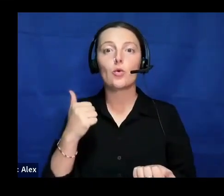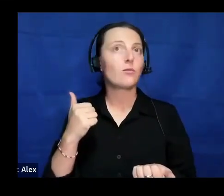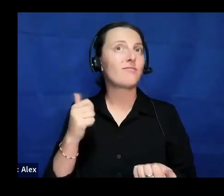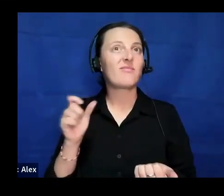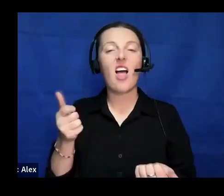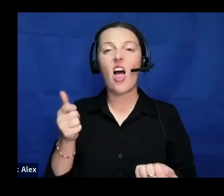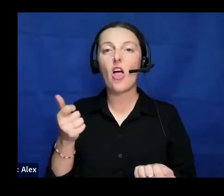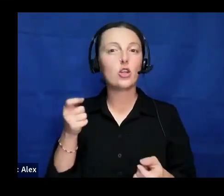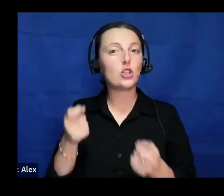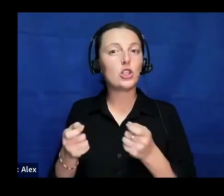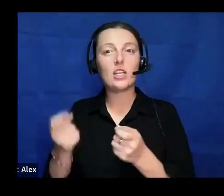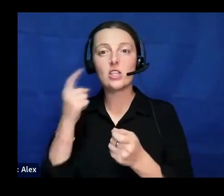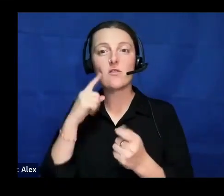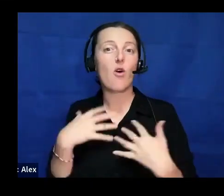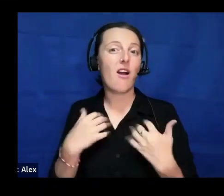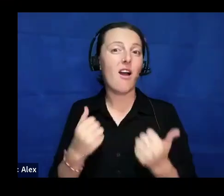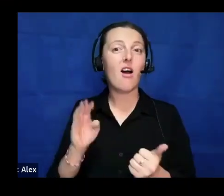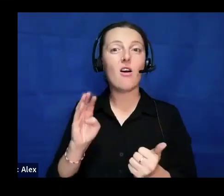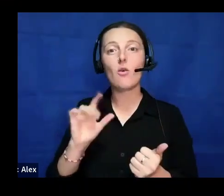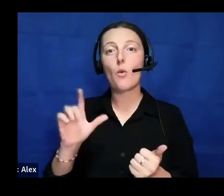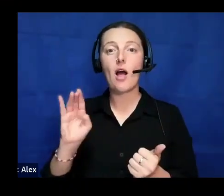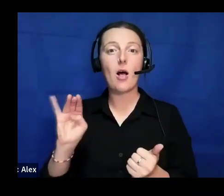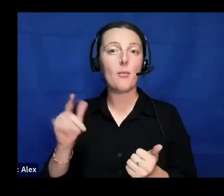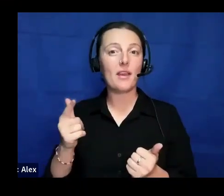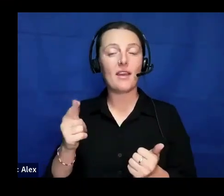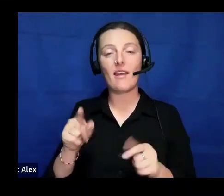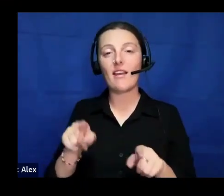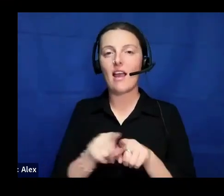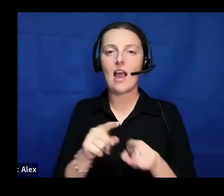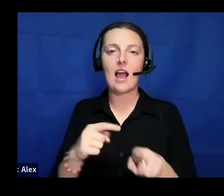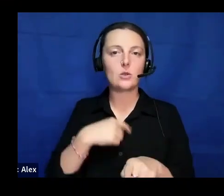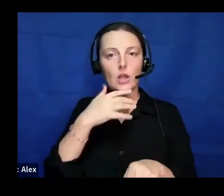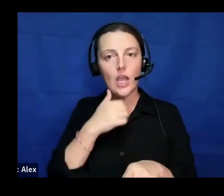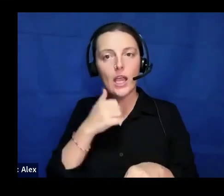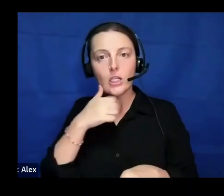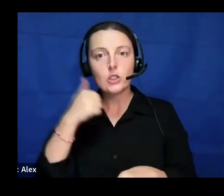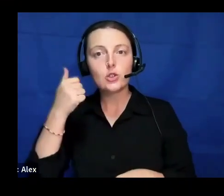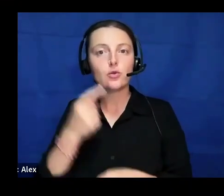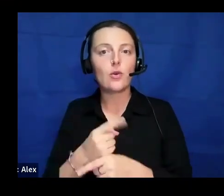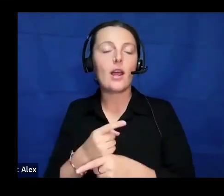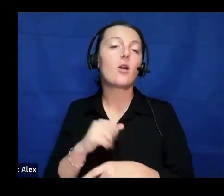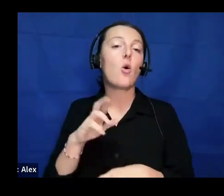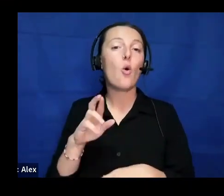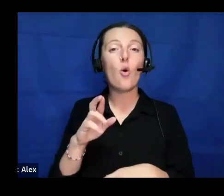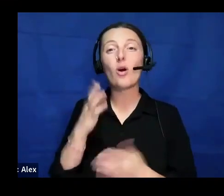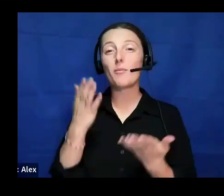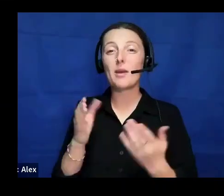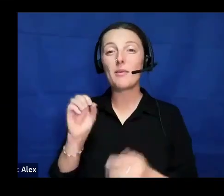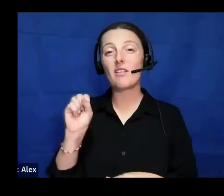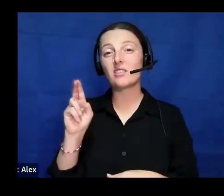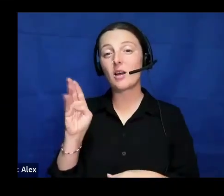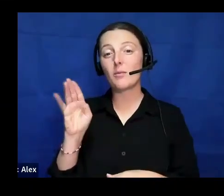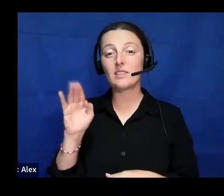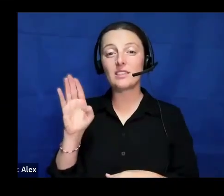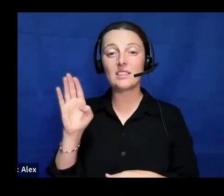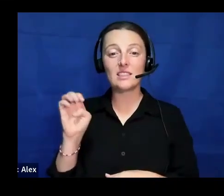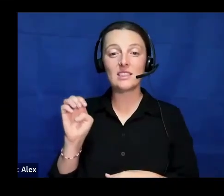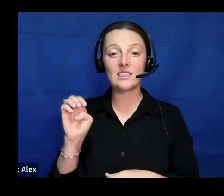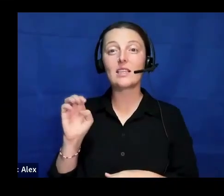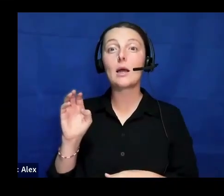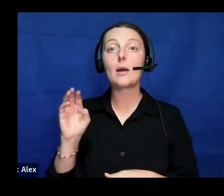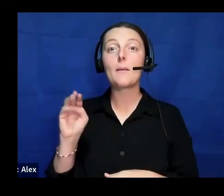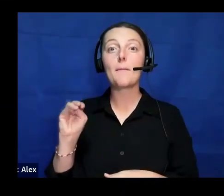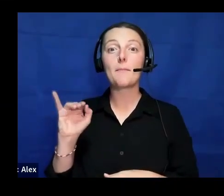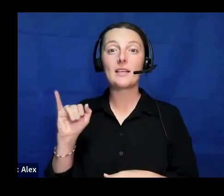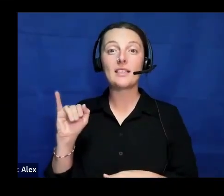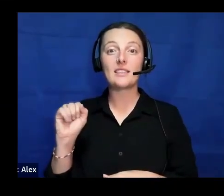health and well-being as we age, or thinking about substance misuse, right? And not just older adults, but a lot of people,